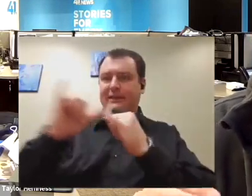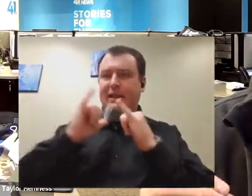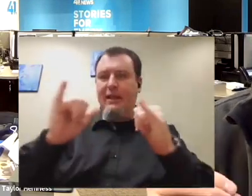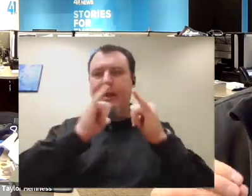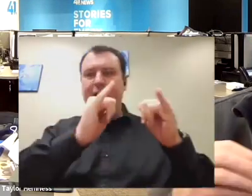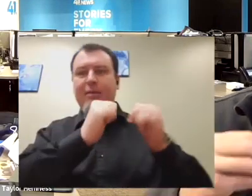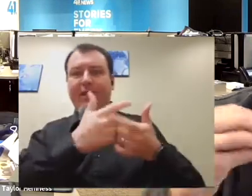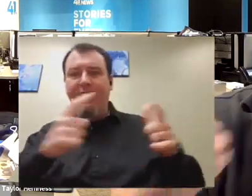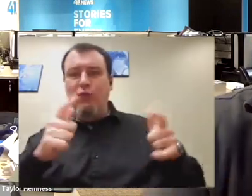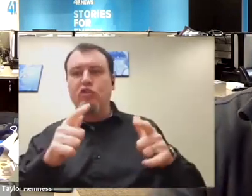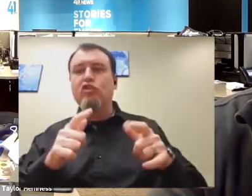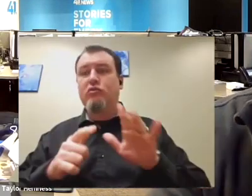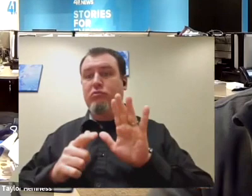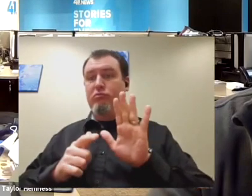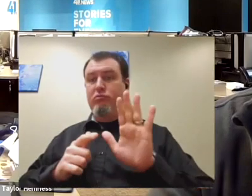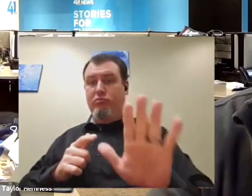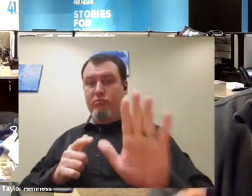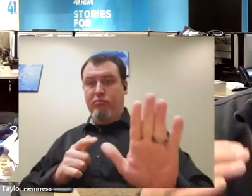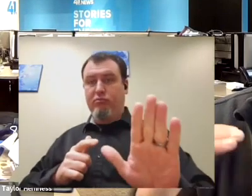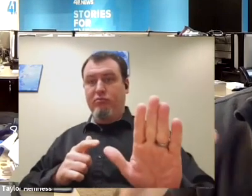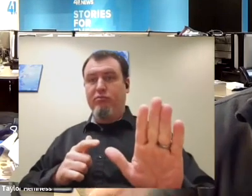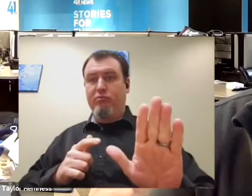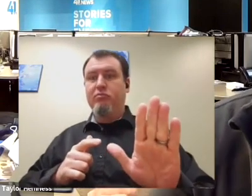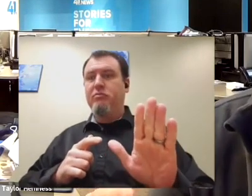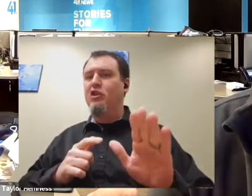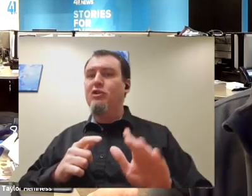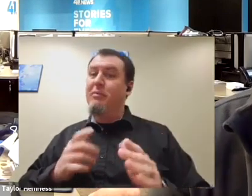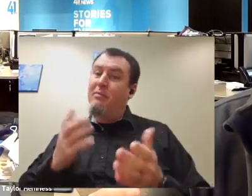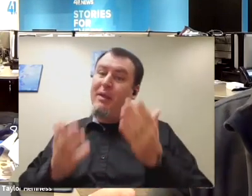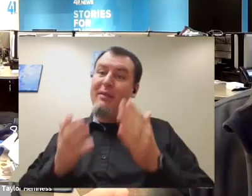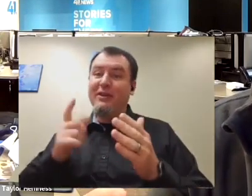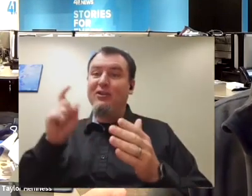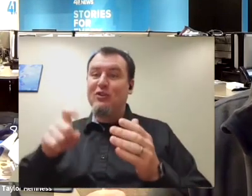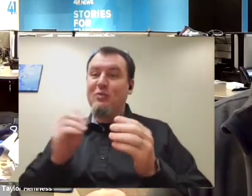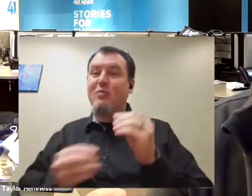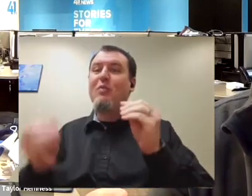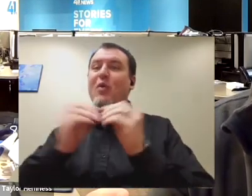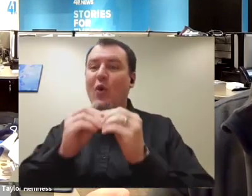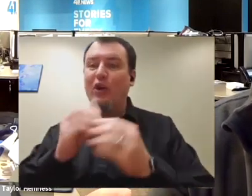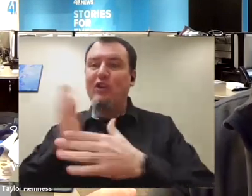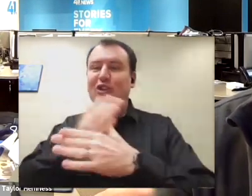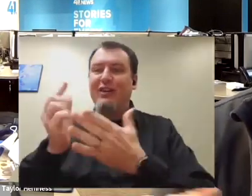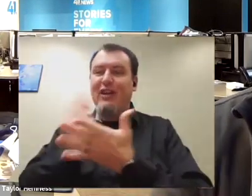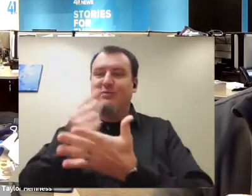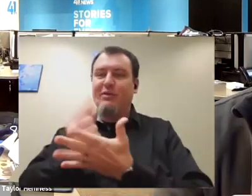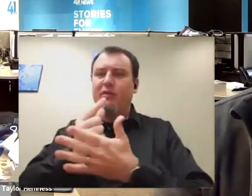my sharing the gospel is likely not the level that it should be.